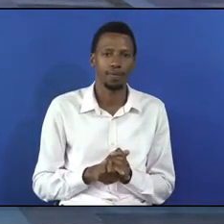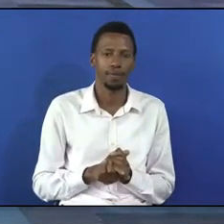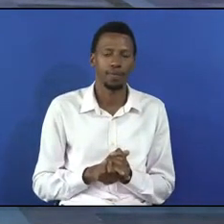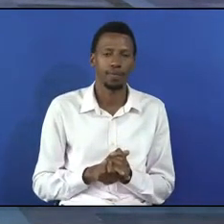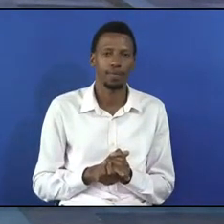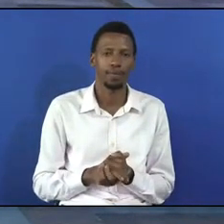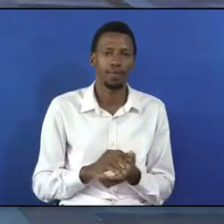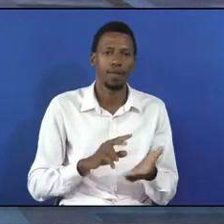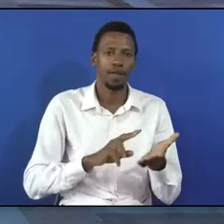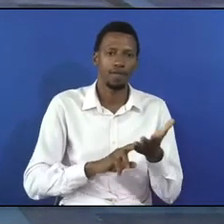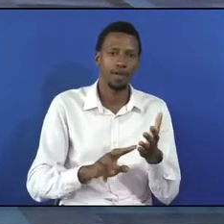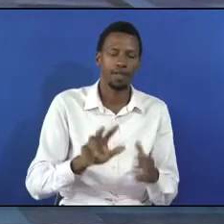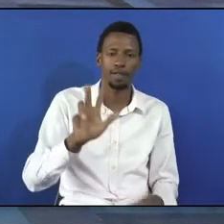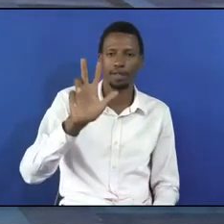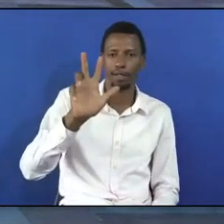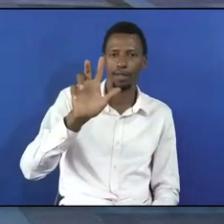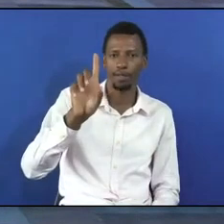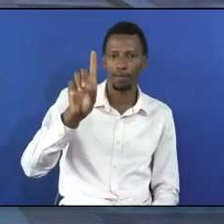1, verse